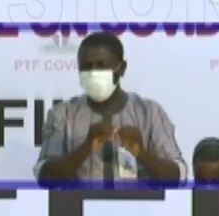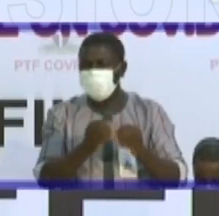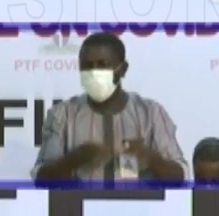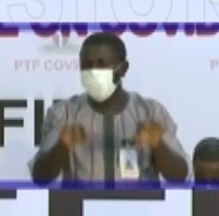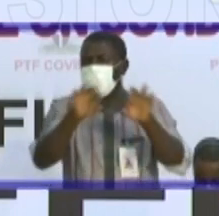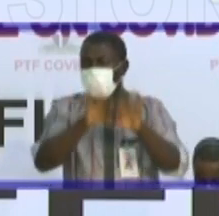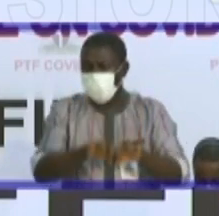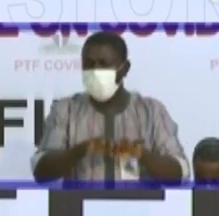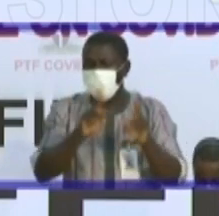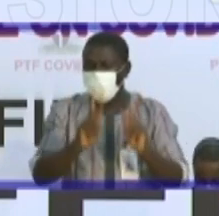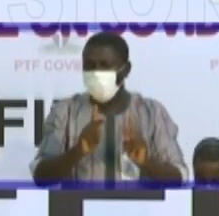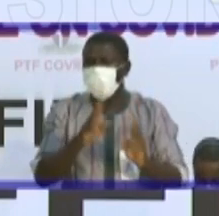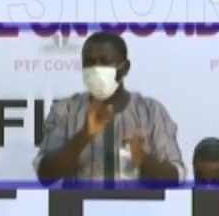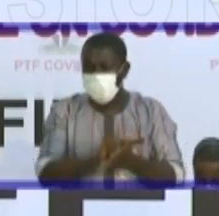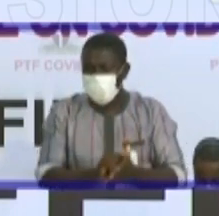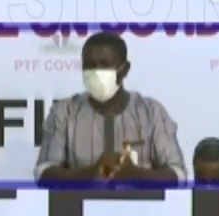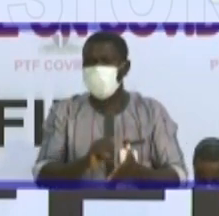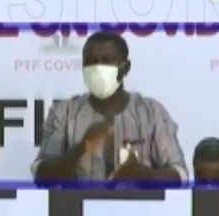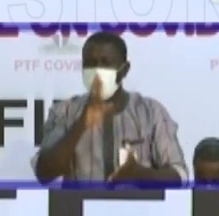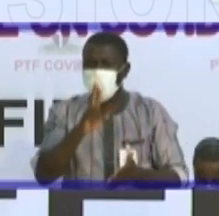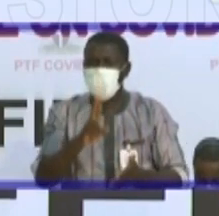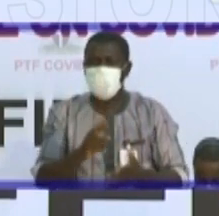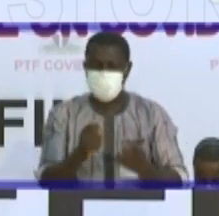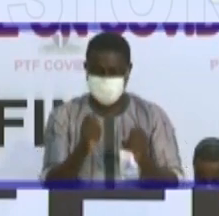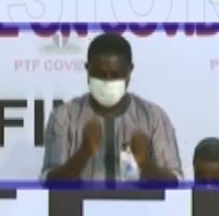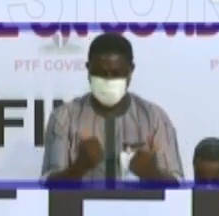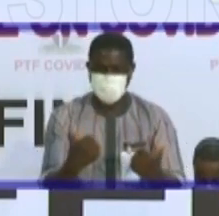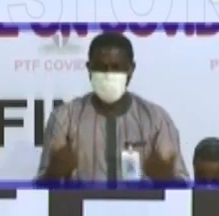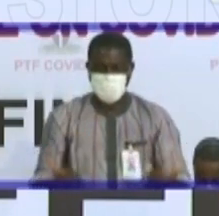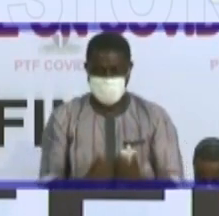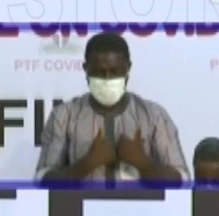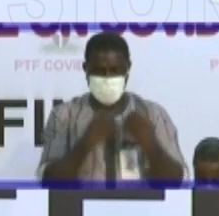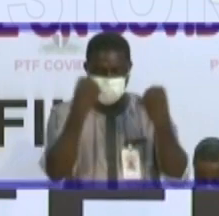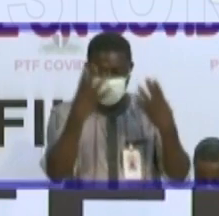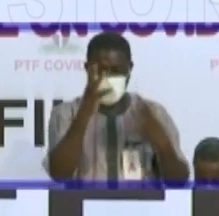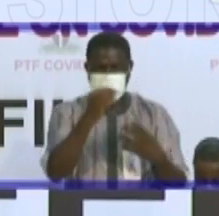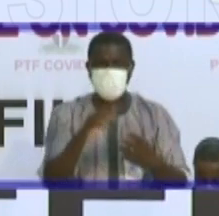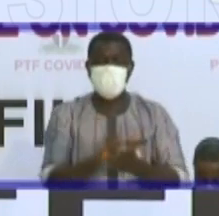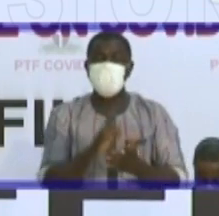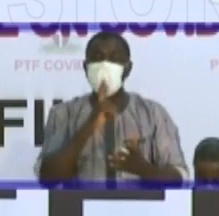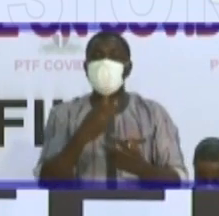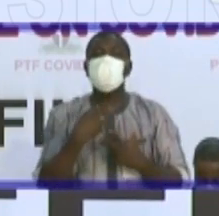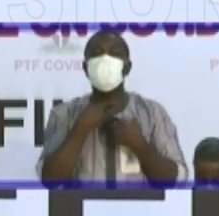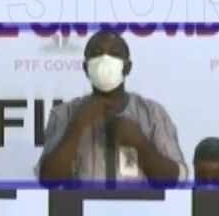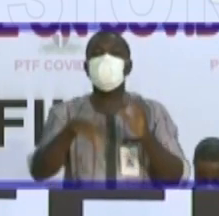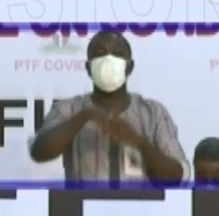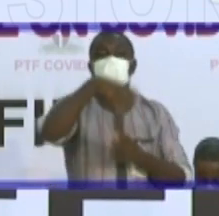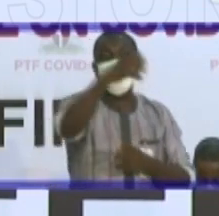challenge of bringing the thousands of Nigerians who are trapped outside and want